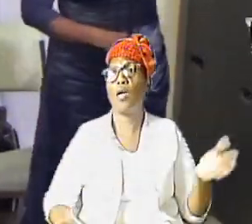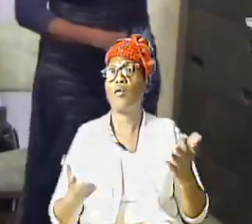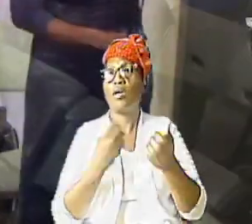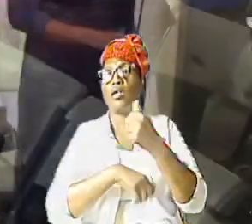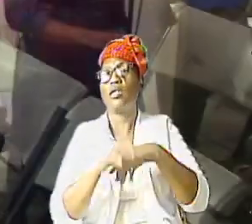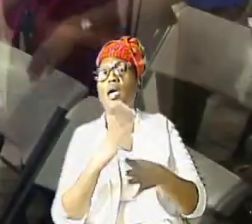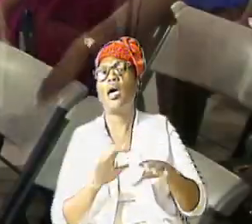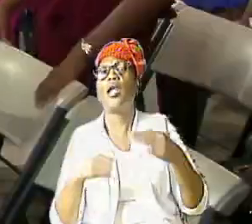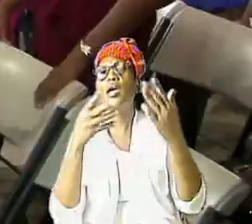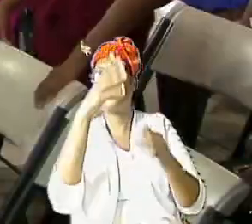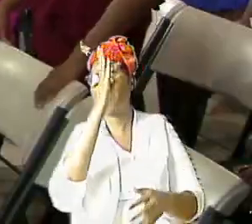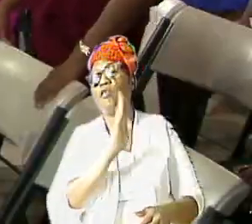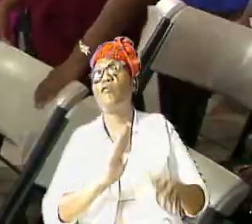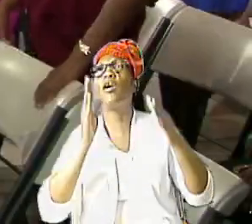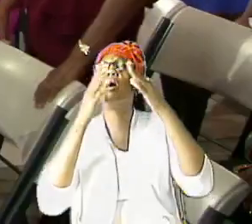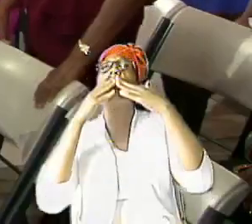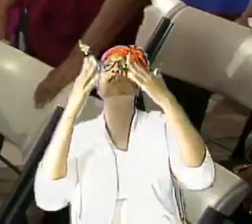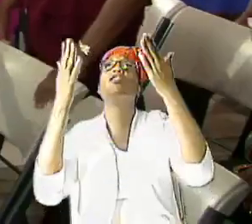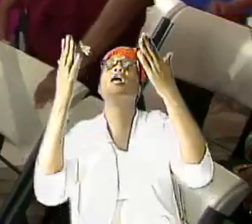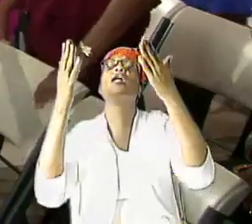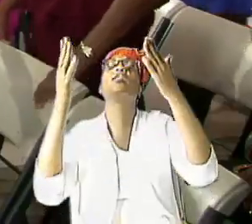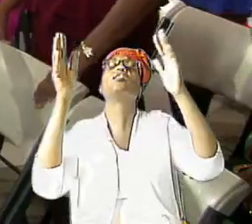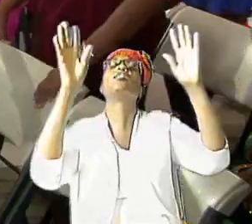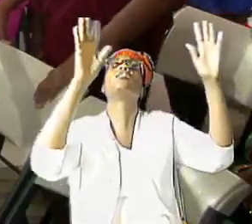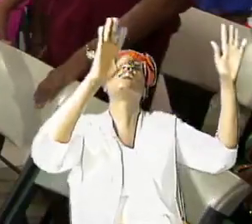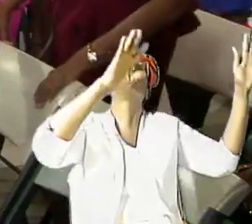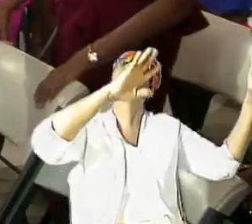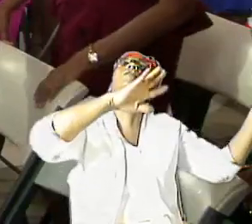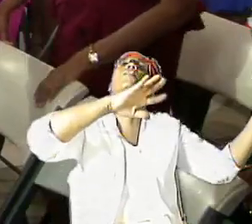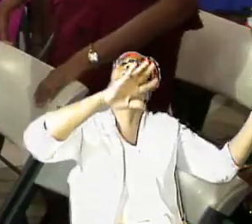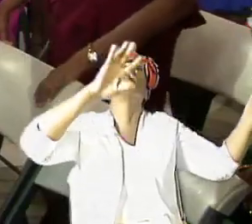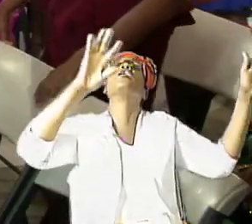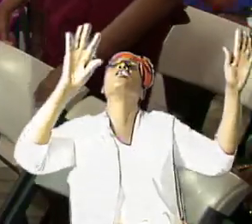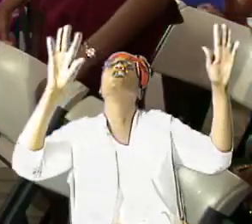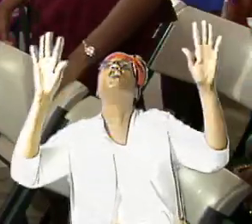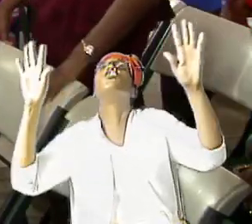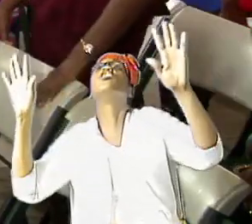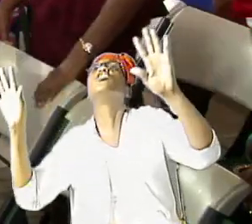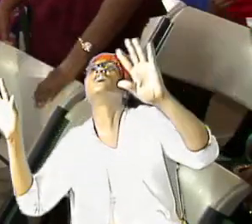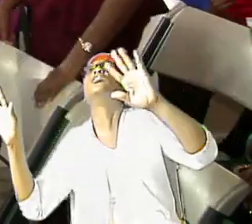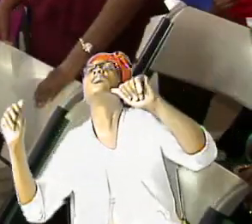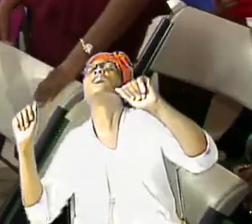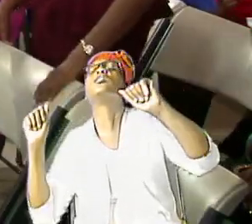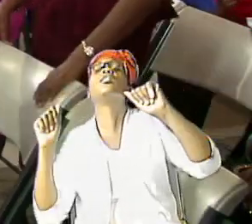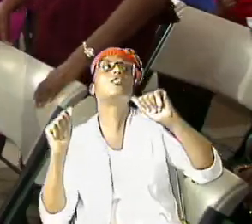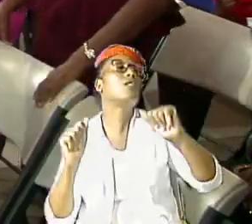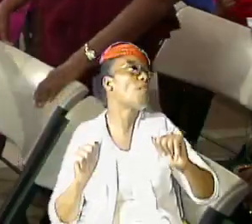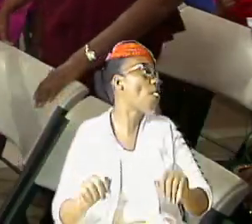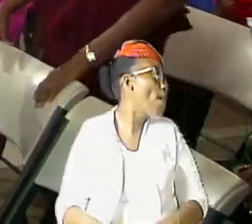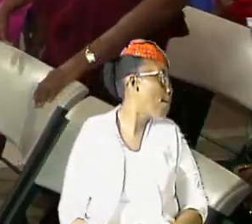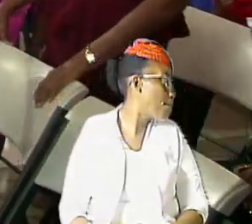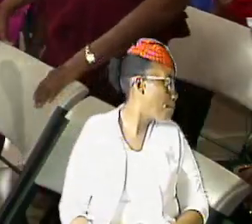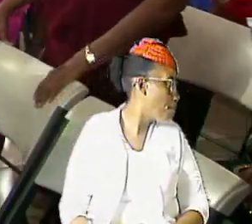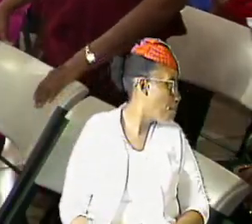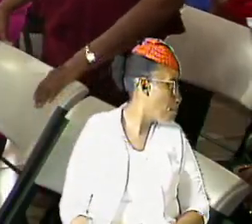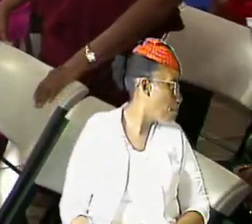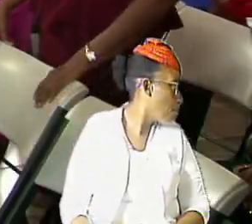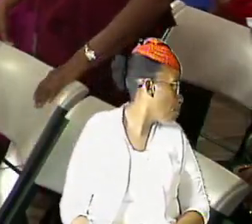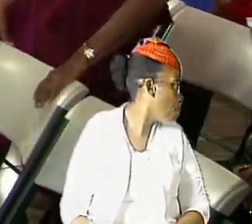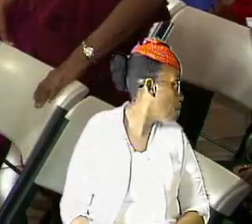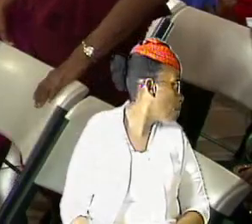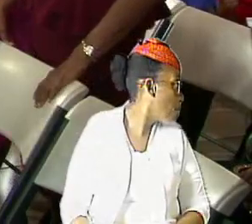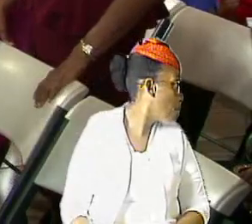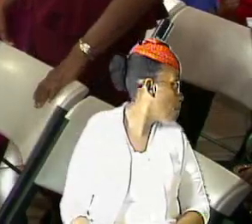thanks. Hallelujah. Thank you, Jesus. Just worship with us as we minister. Hallelujah, hallelujah.